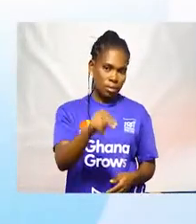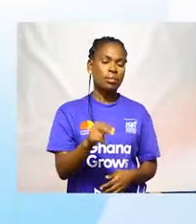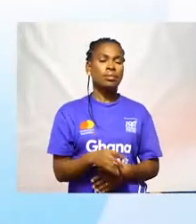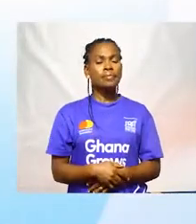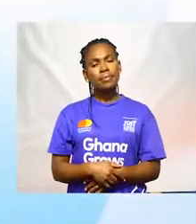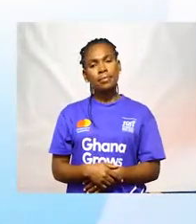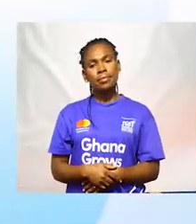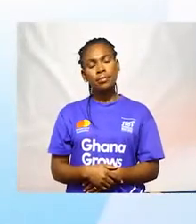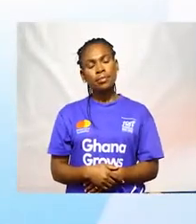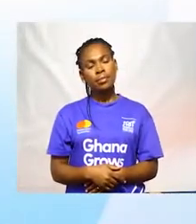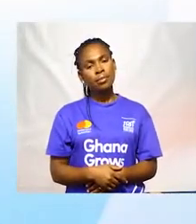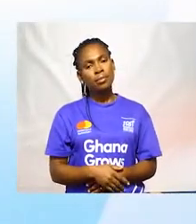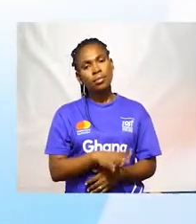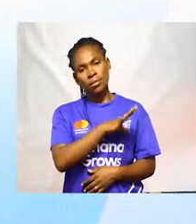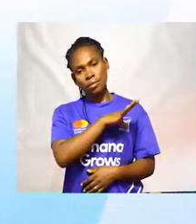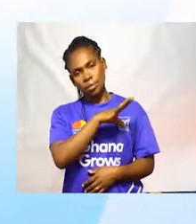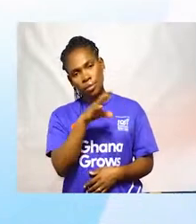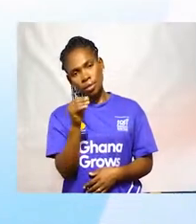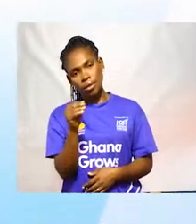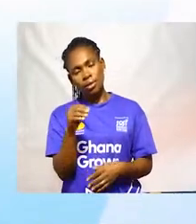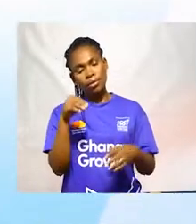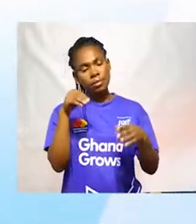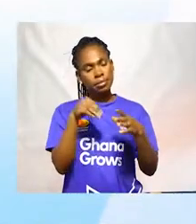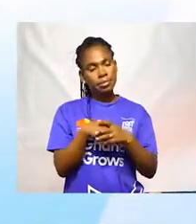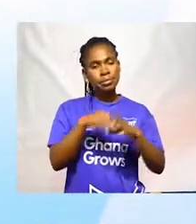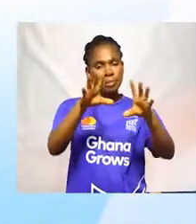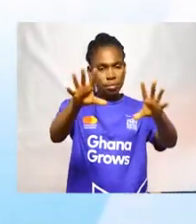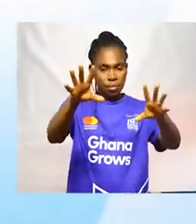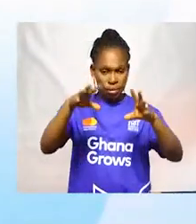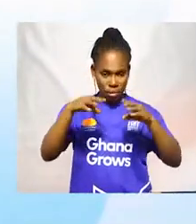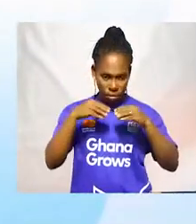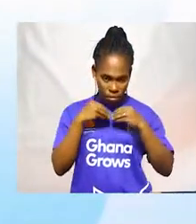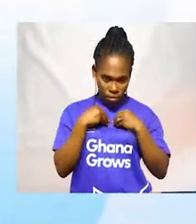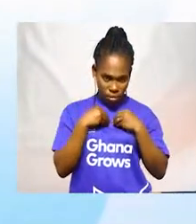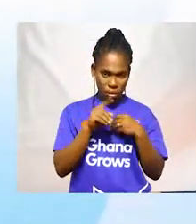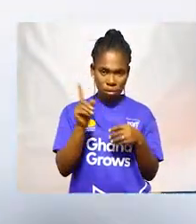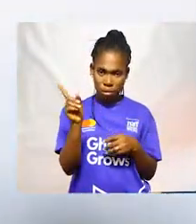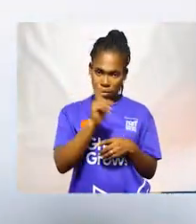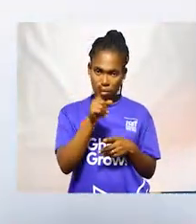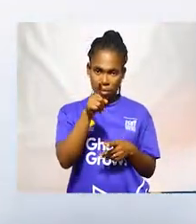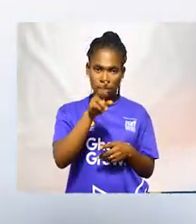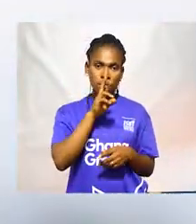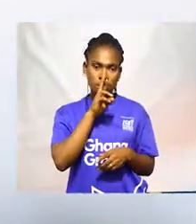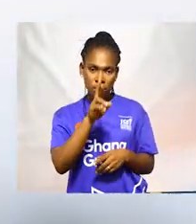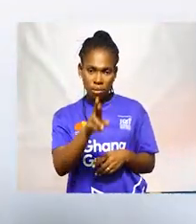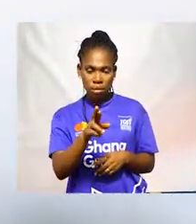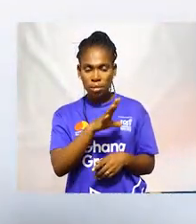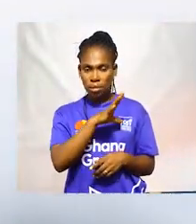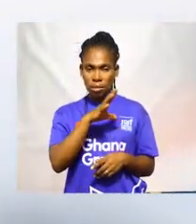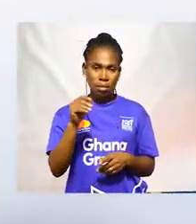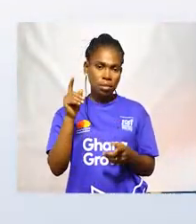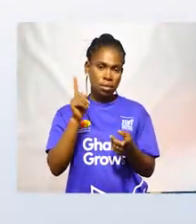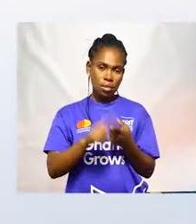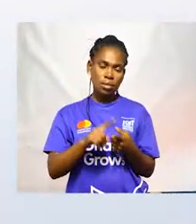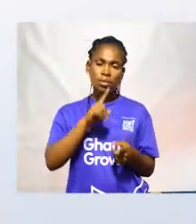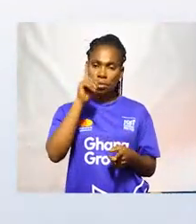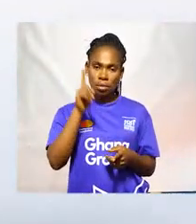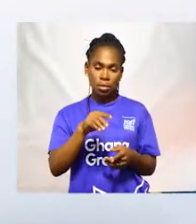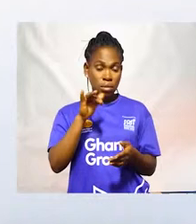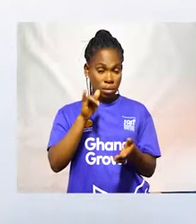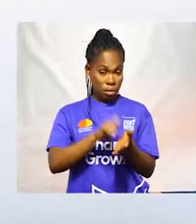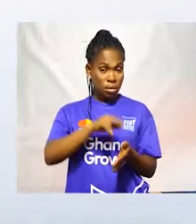And in admitting to where you are and to the fact that you need